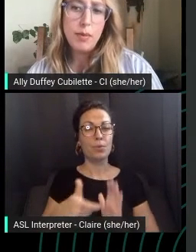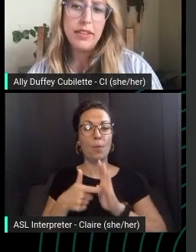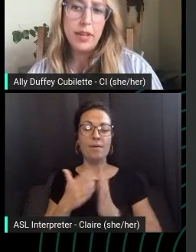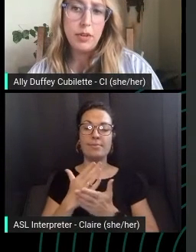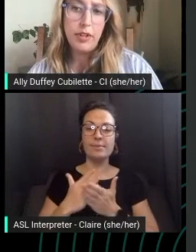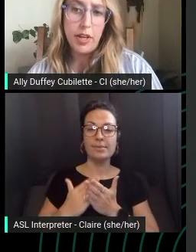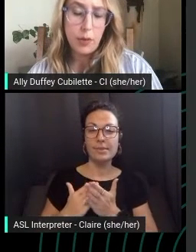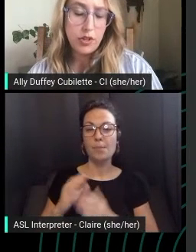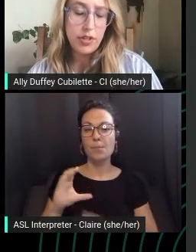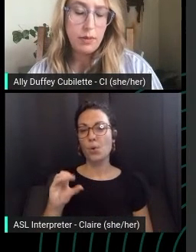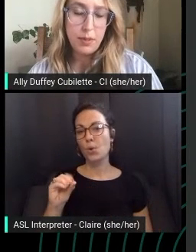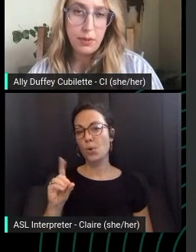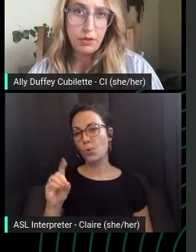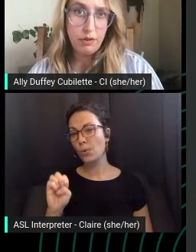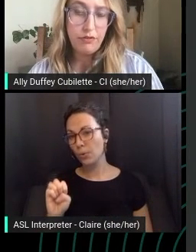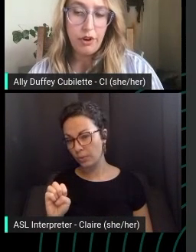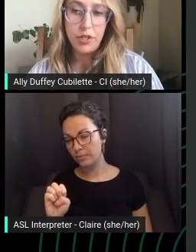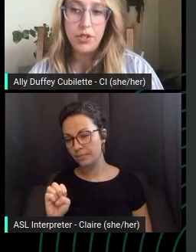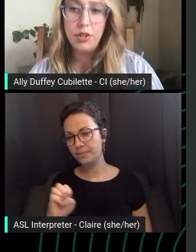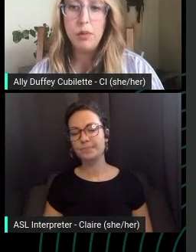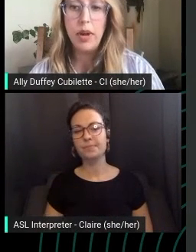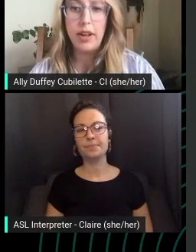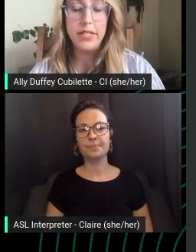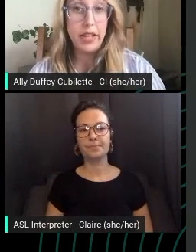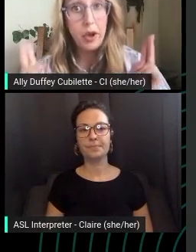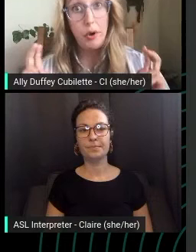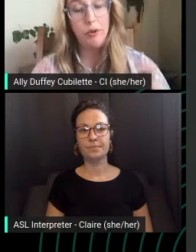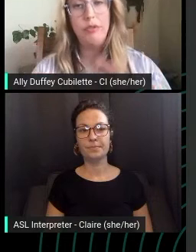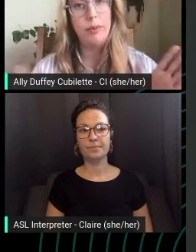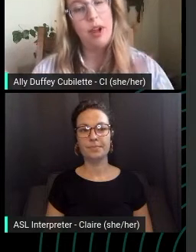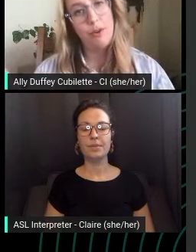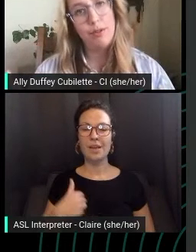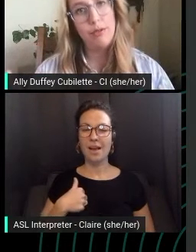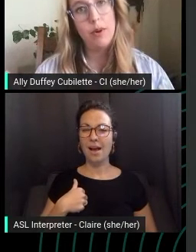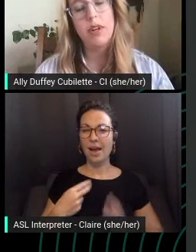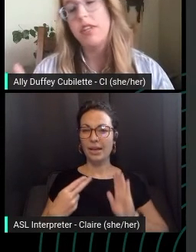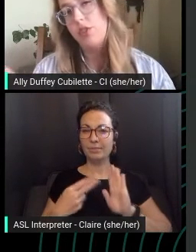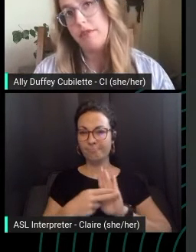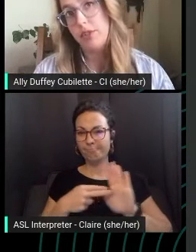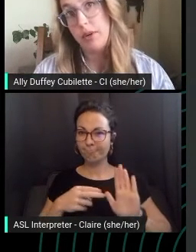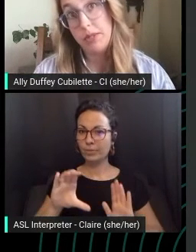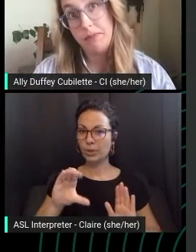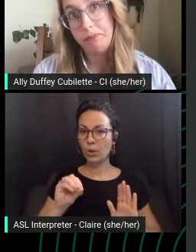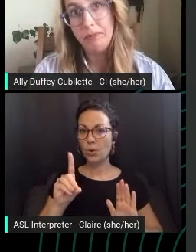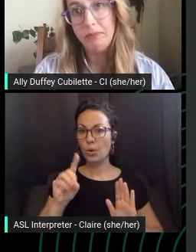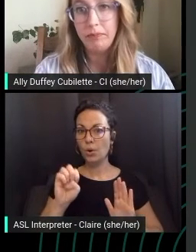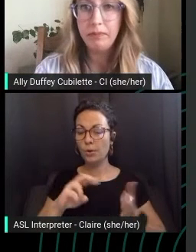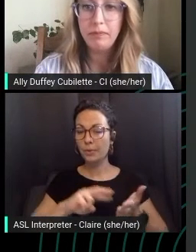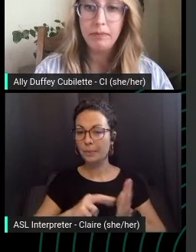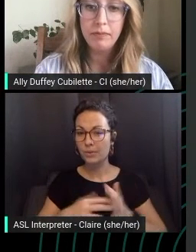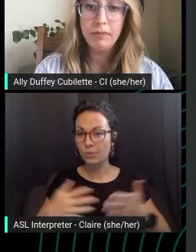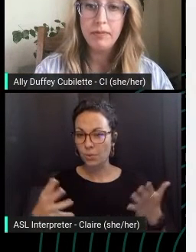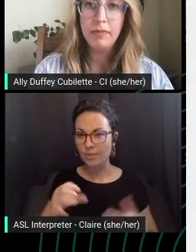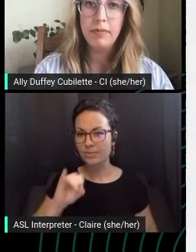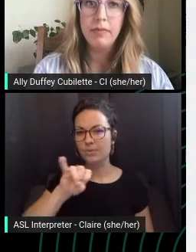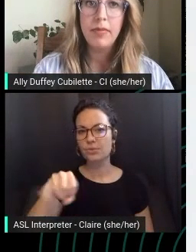The programming language that I'm typically referring to when I say code from now going forward is JavaScript.